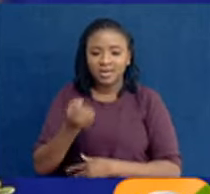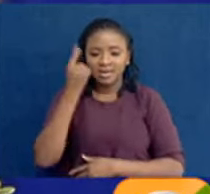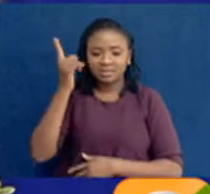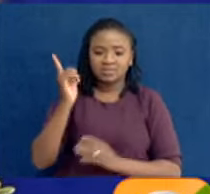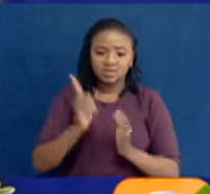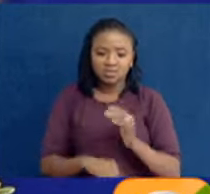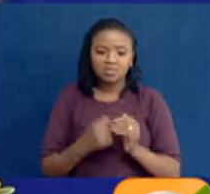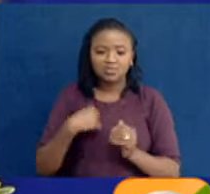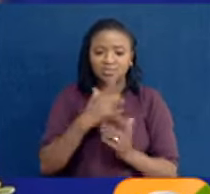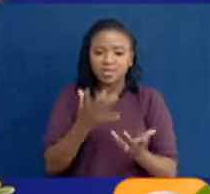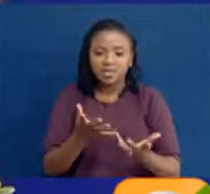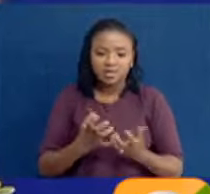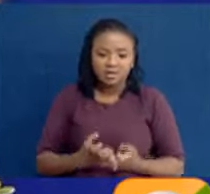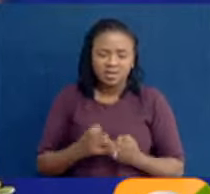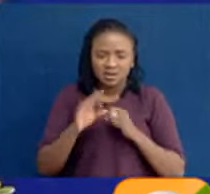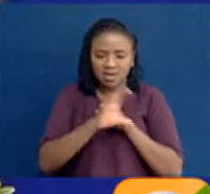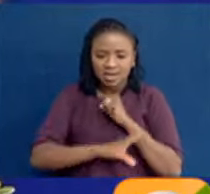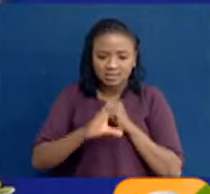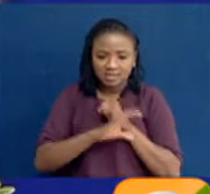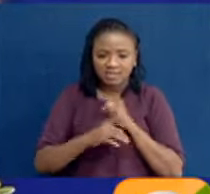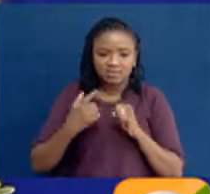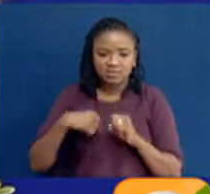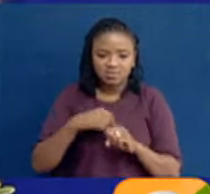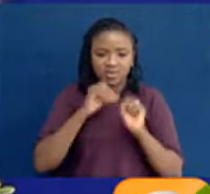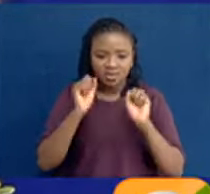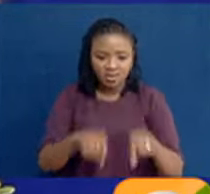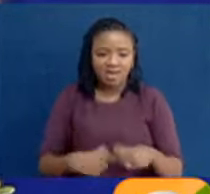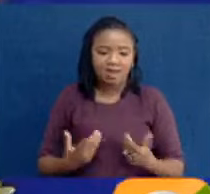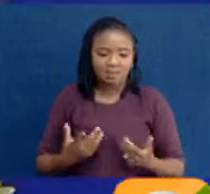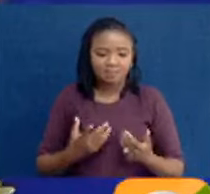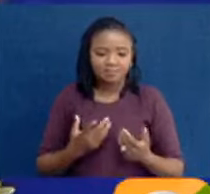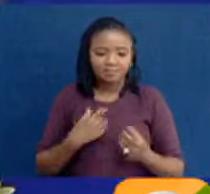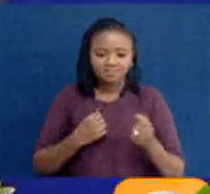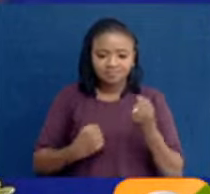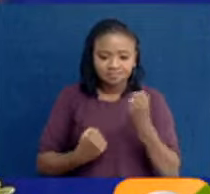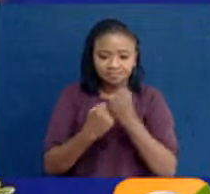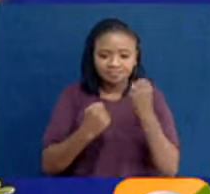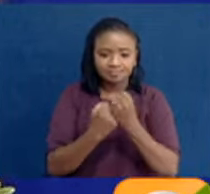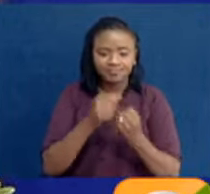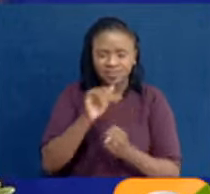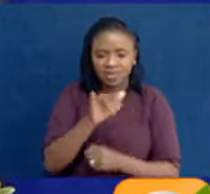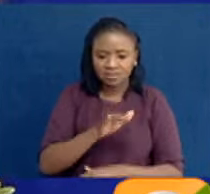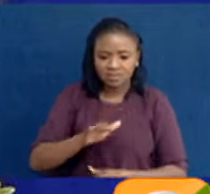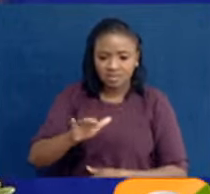a country that is coming from China, that we can then facilitate that enabling environment.